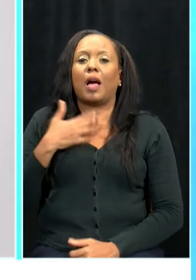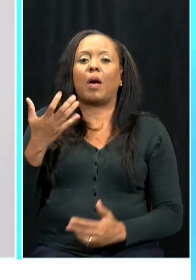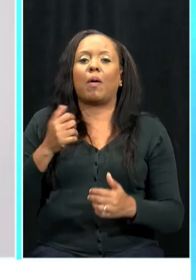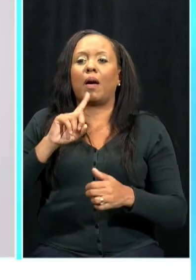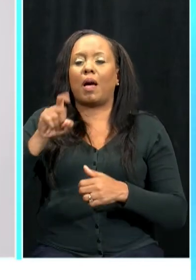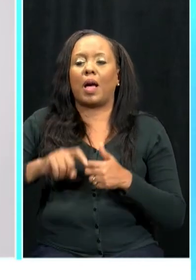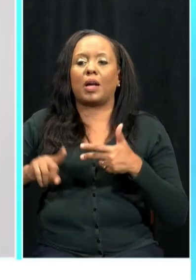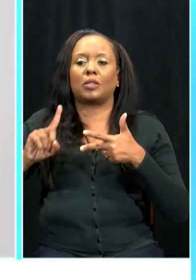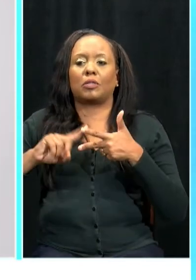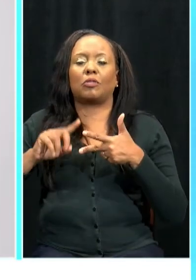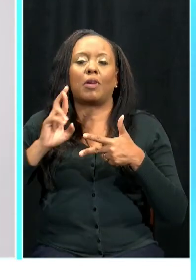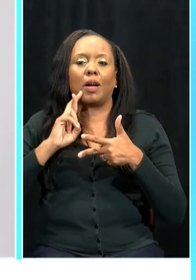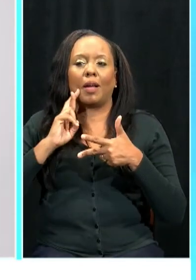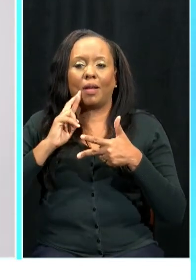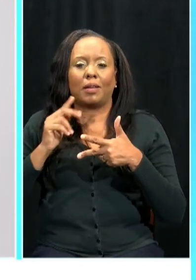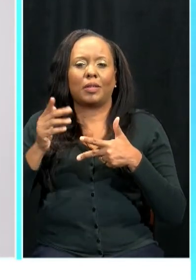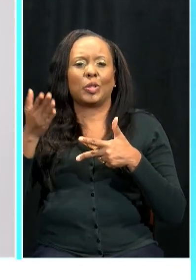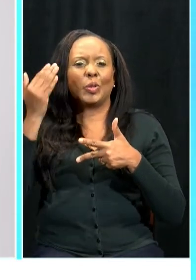ground.